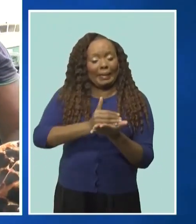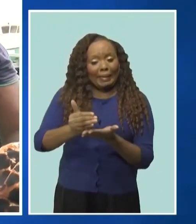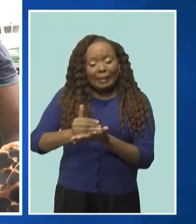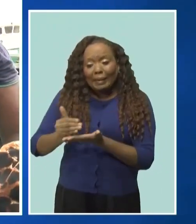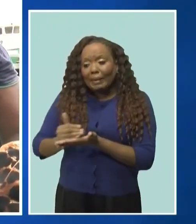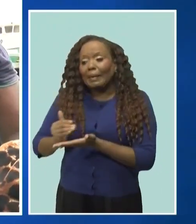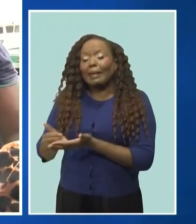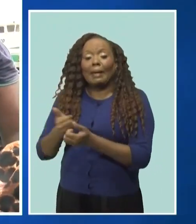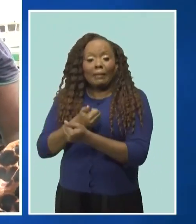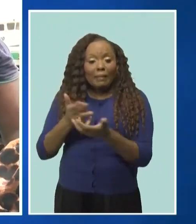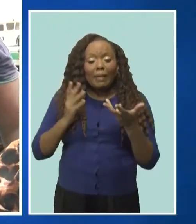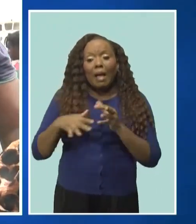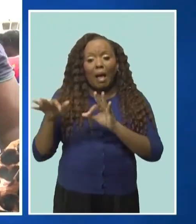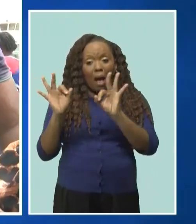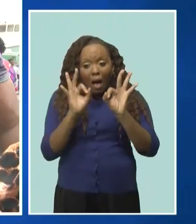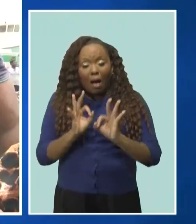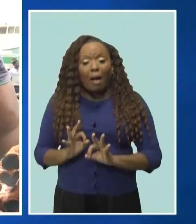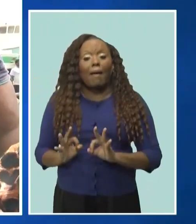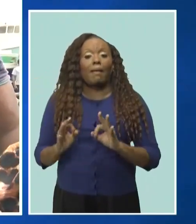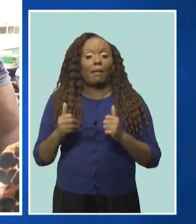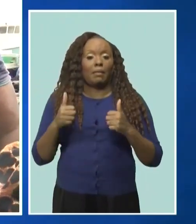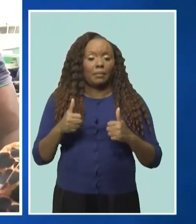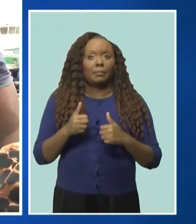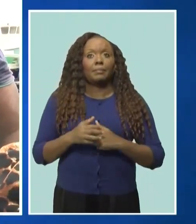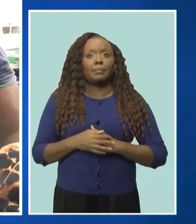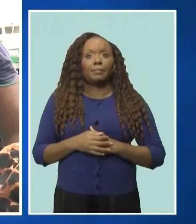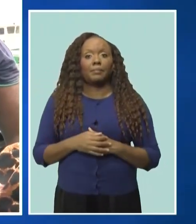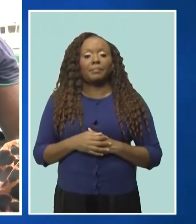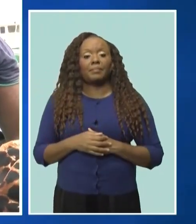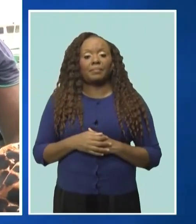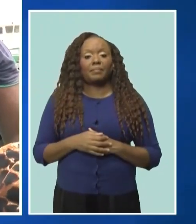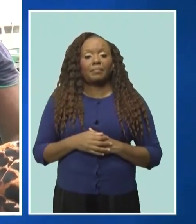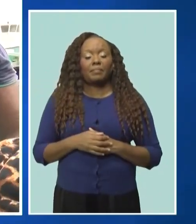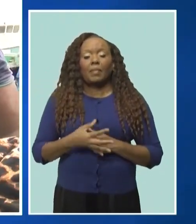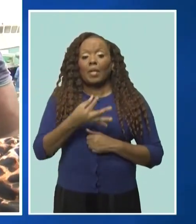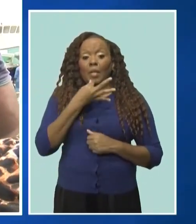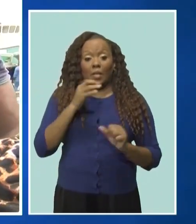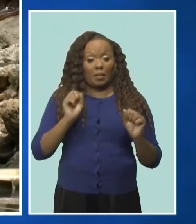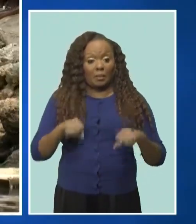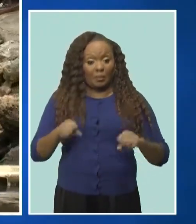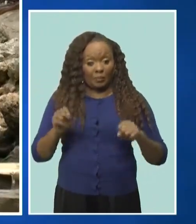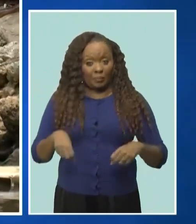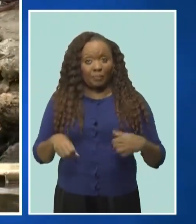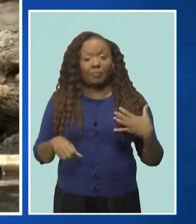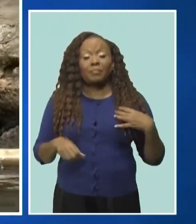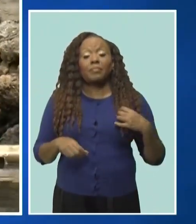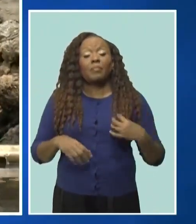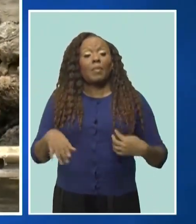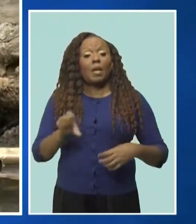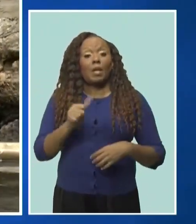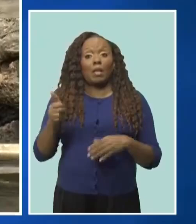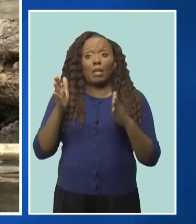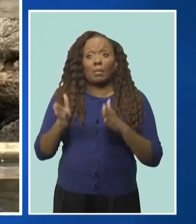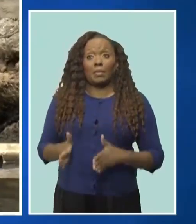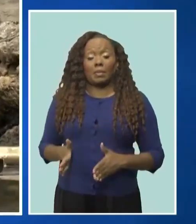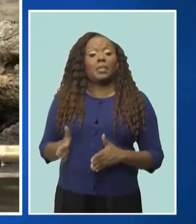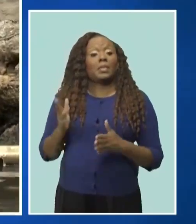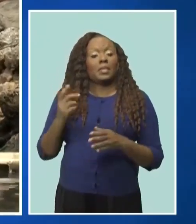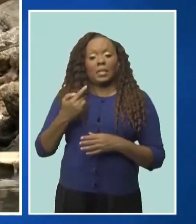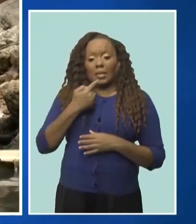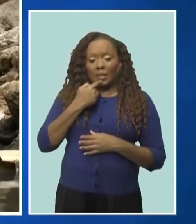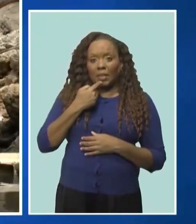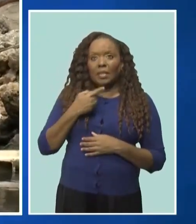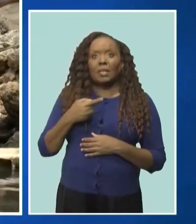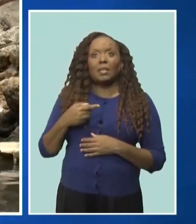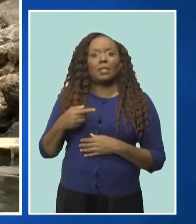effort to get the cleanup finished as soon as possible. Another boat owner, Joseph Tony Greenwich, says